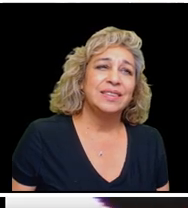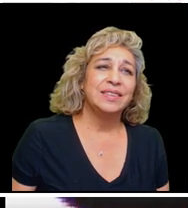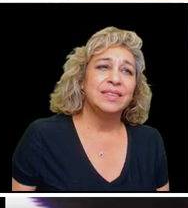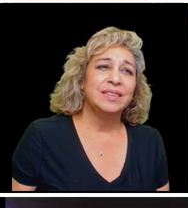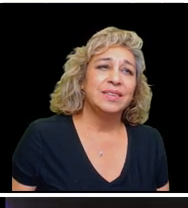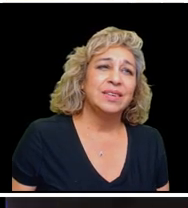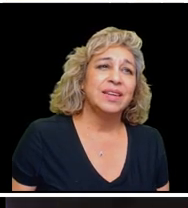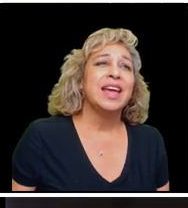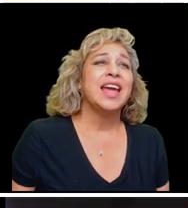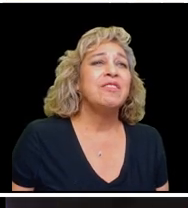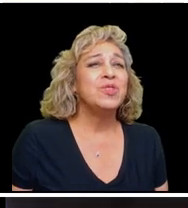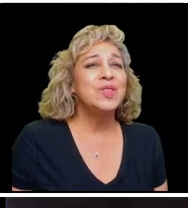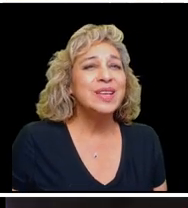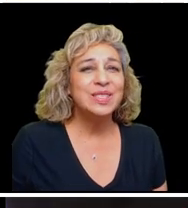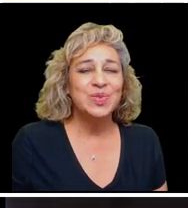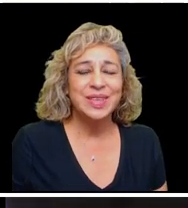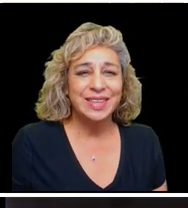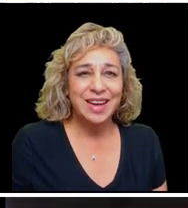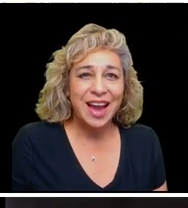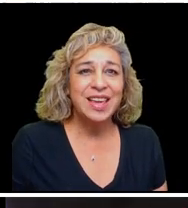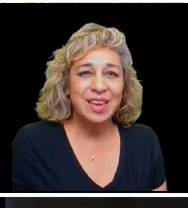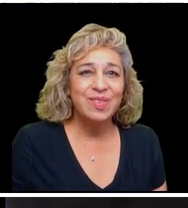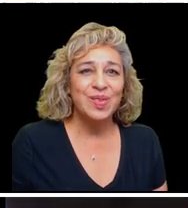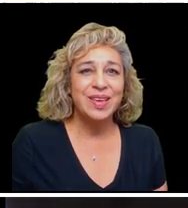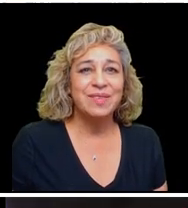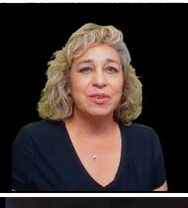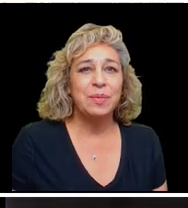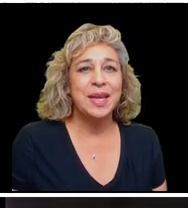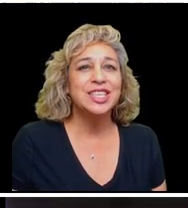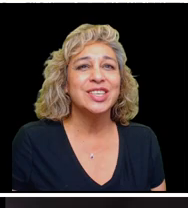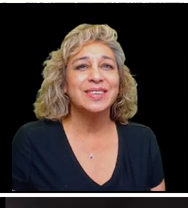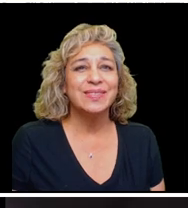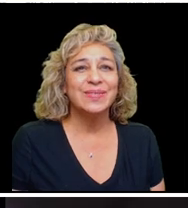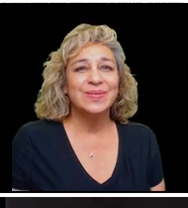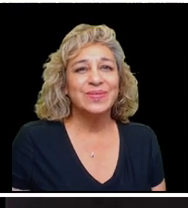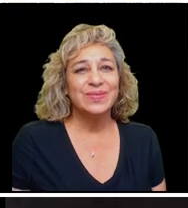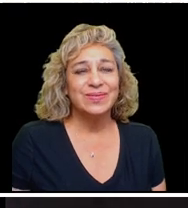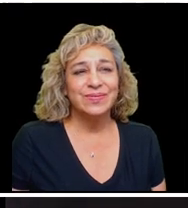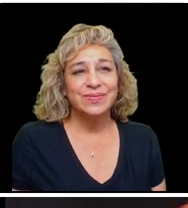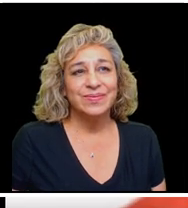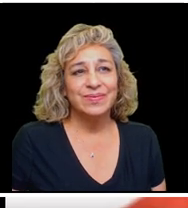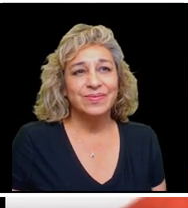and for this reason I give you the information